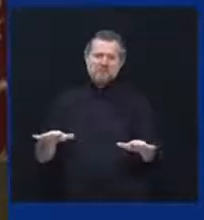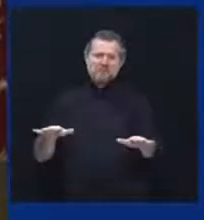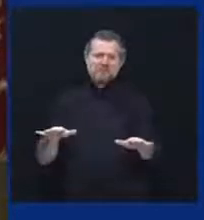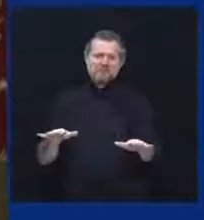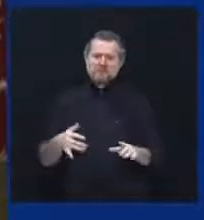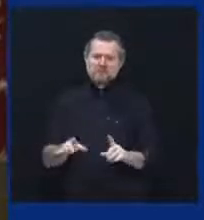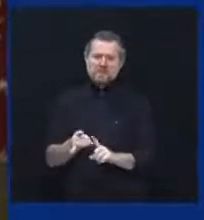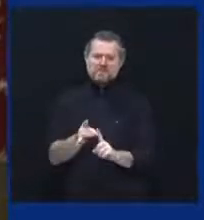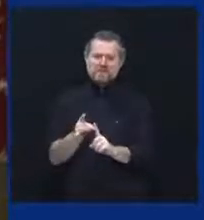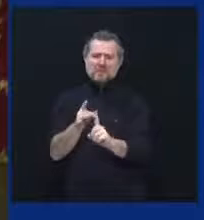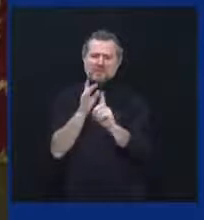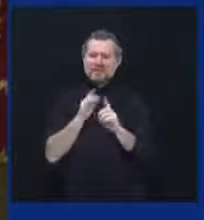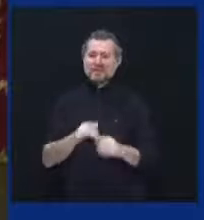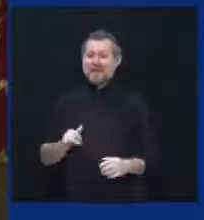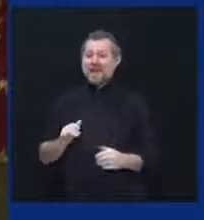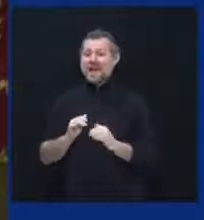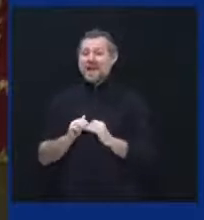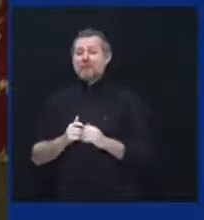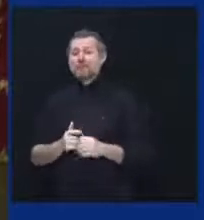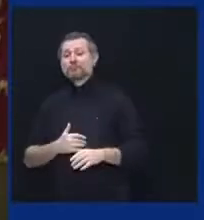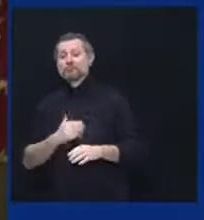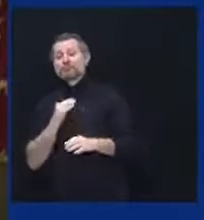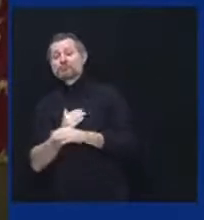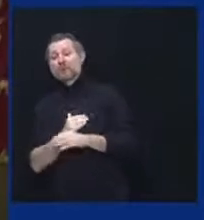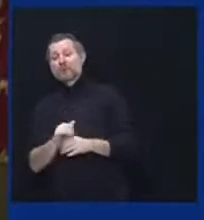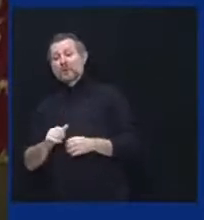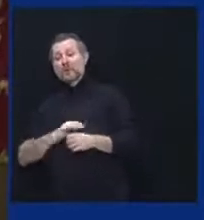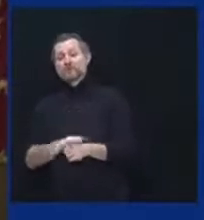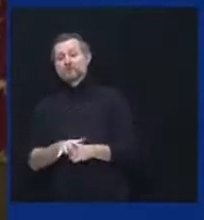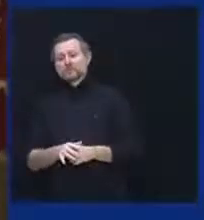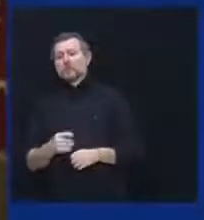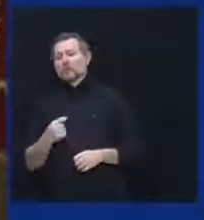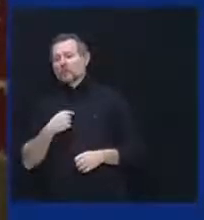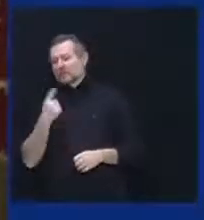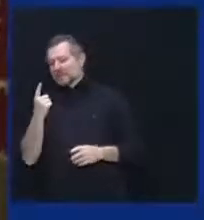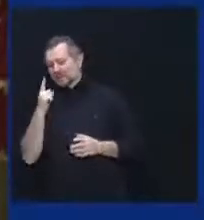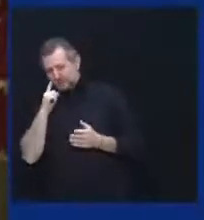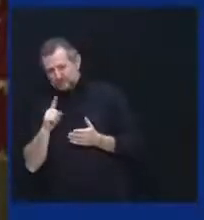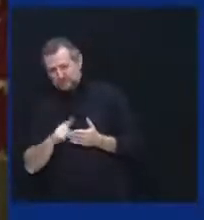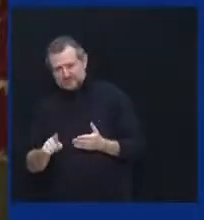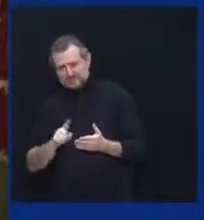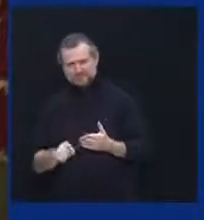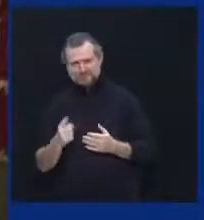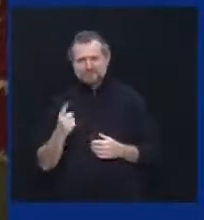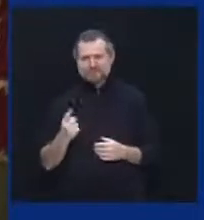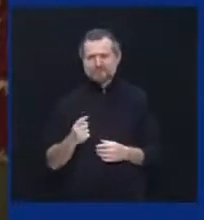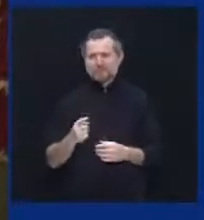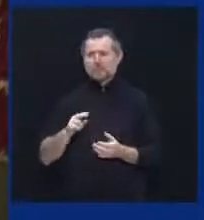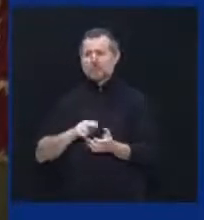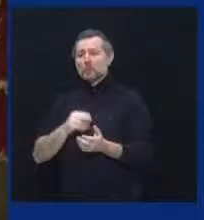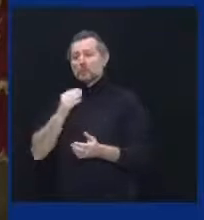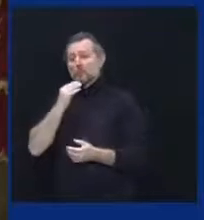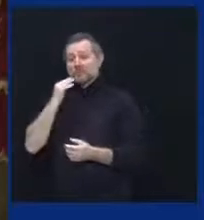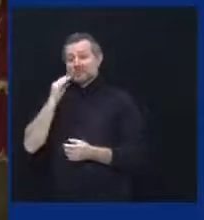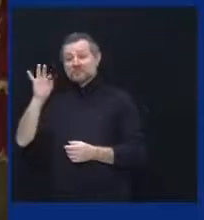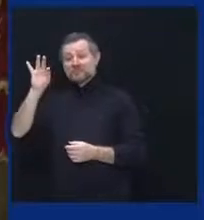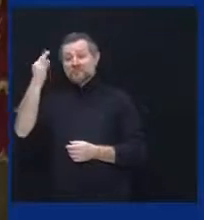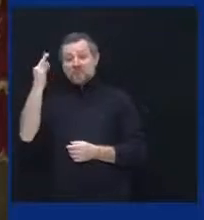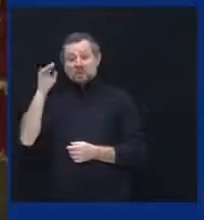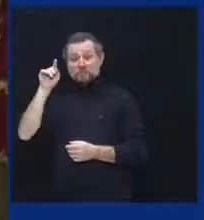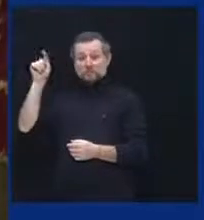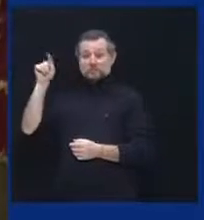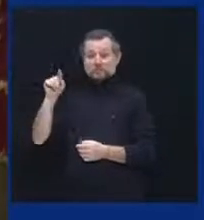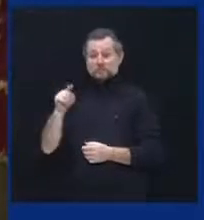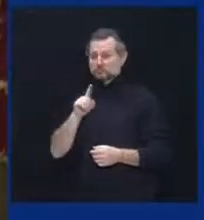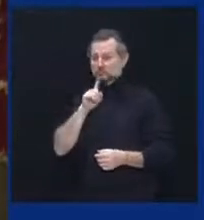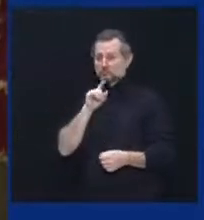completely successful in keeping COVID out of nursing homes was there was this one study that was done of a nursing home in France where they literally